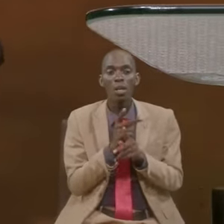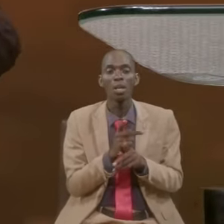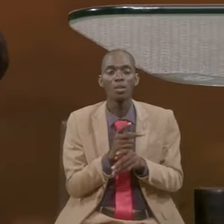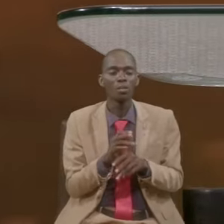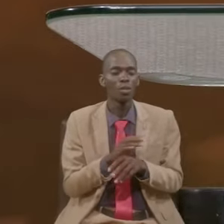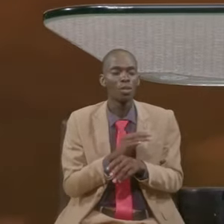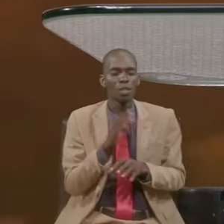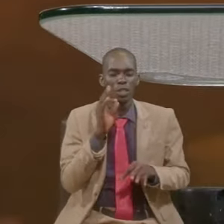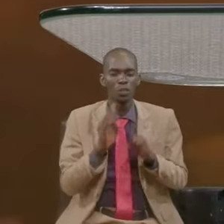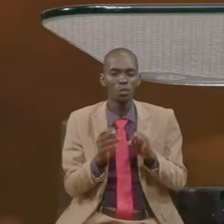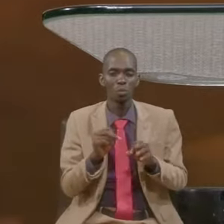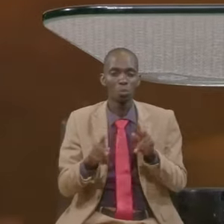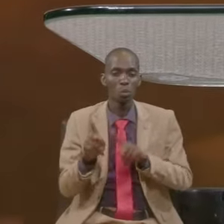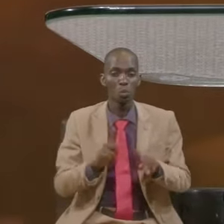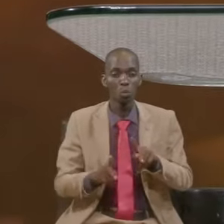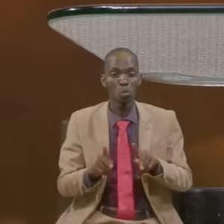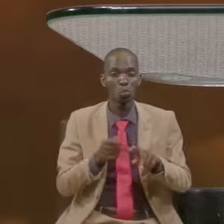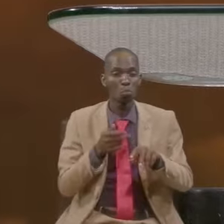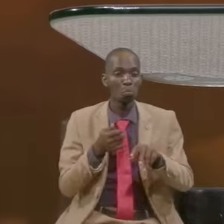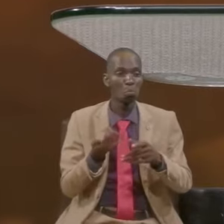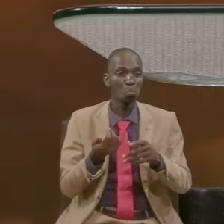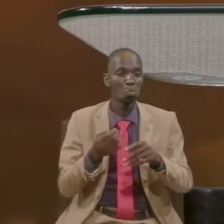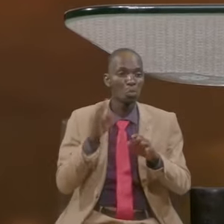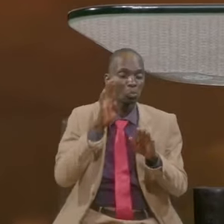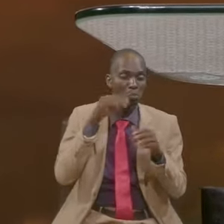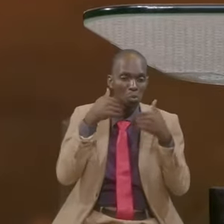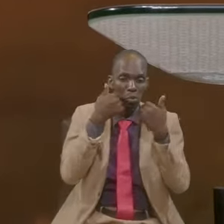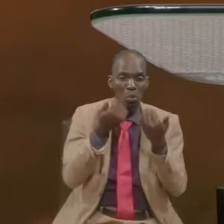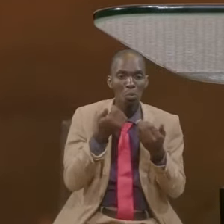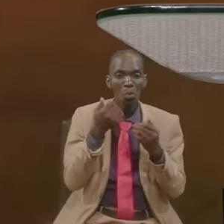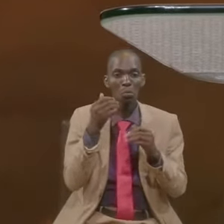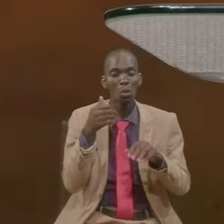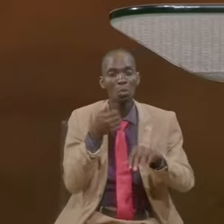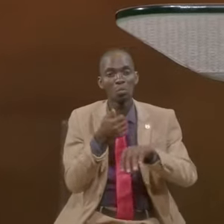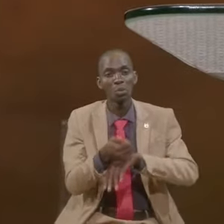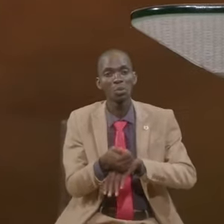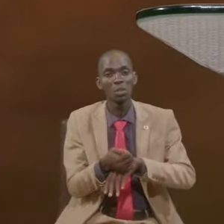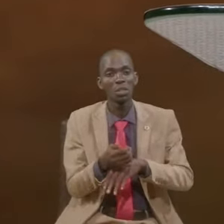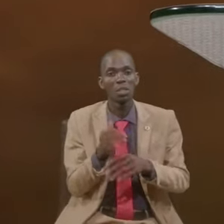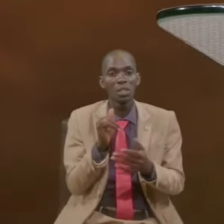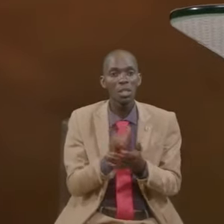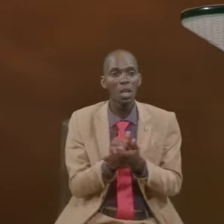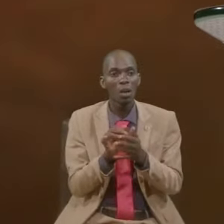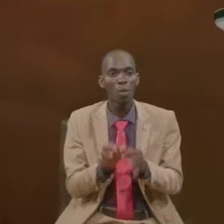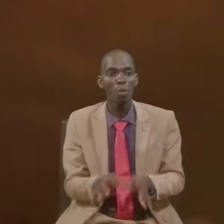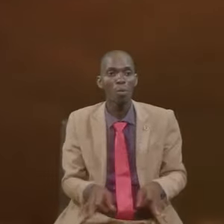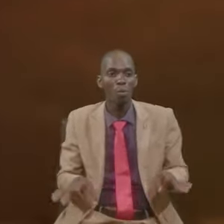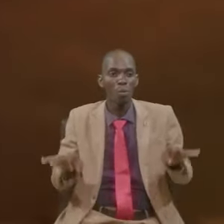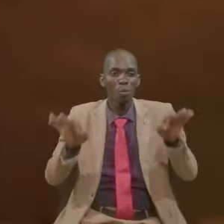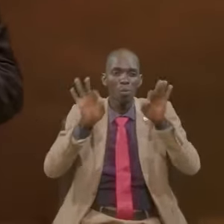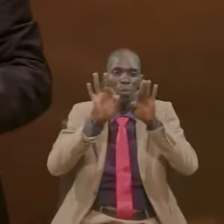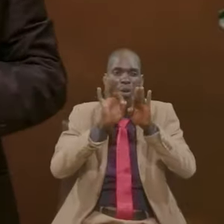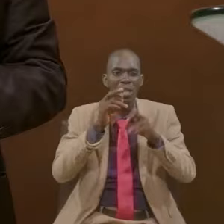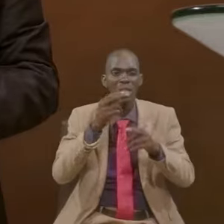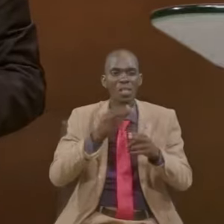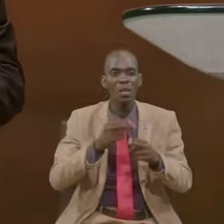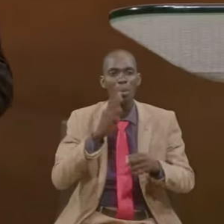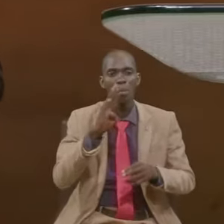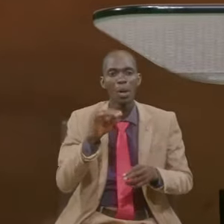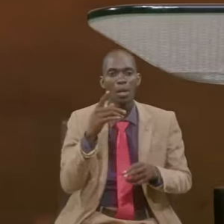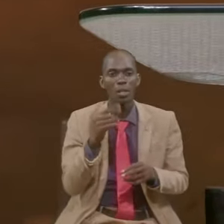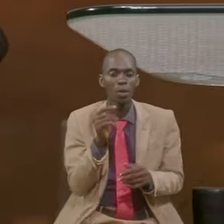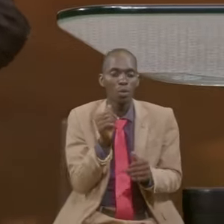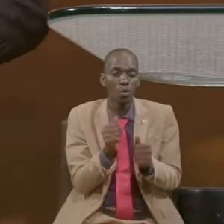of you. Do not they blaspheme the worthy name by the which ye